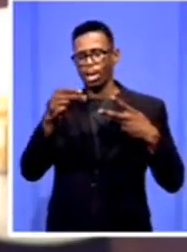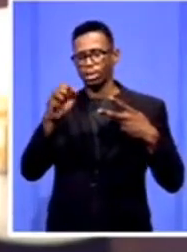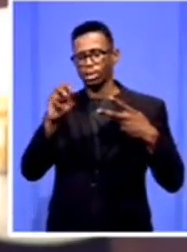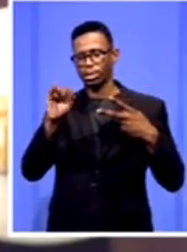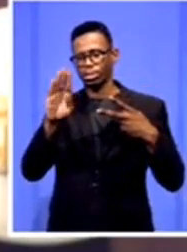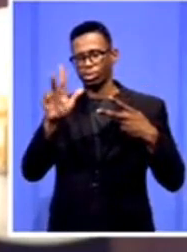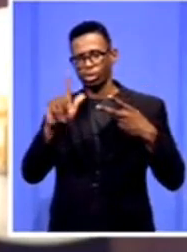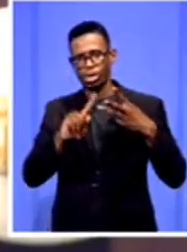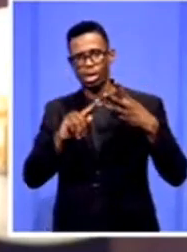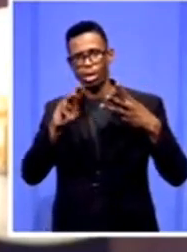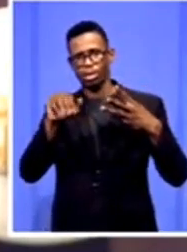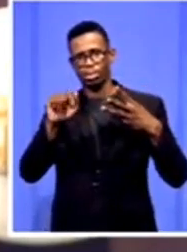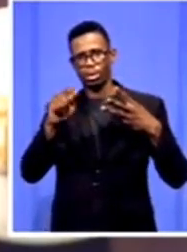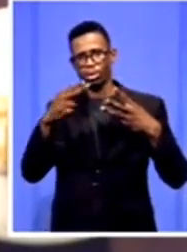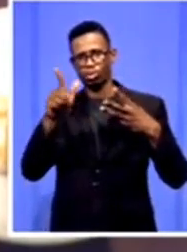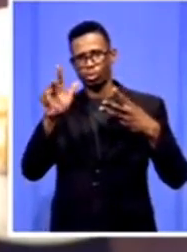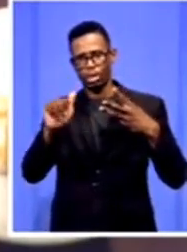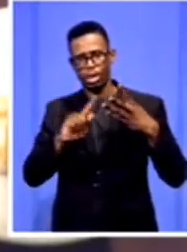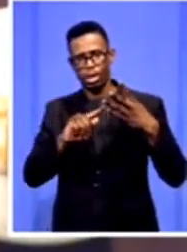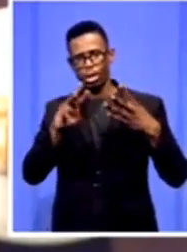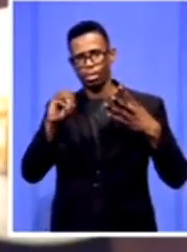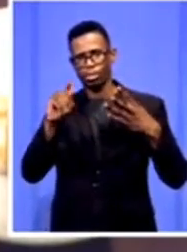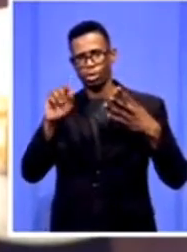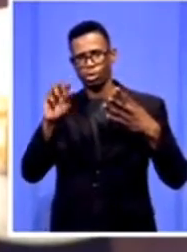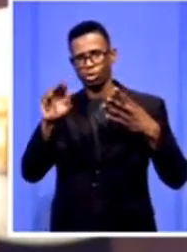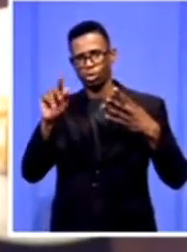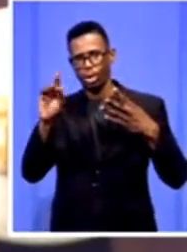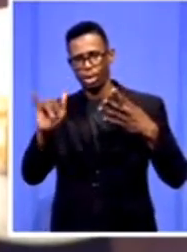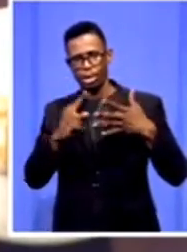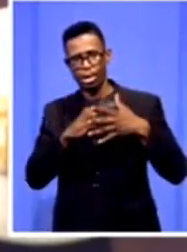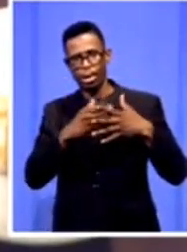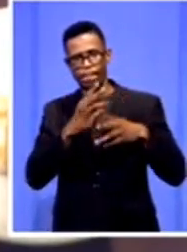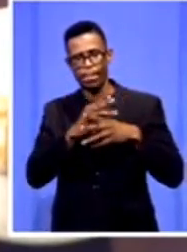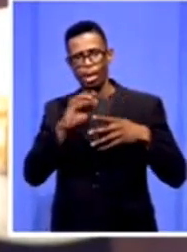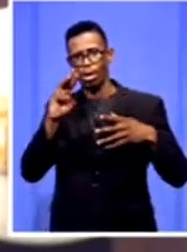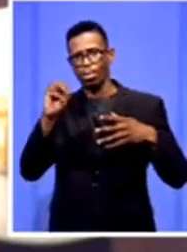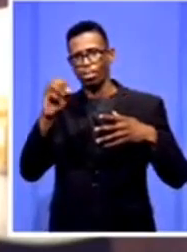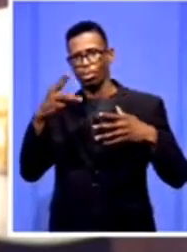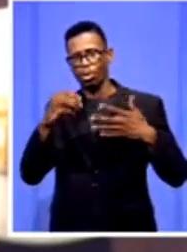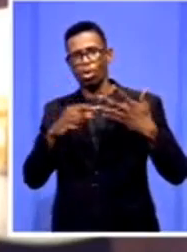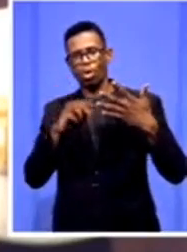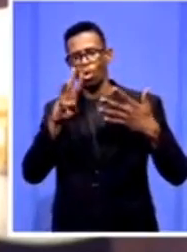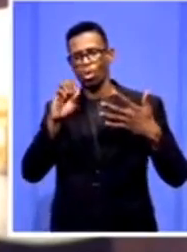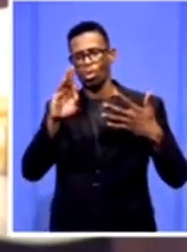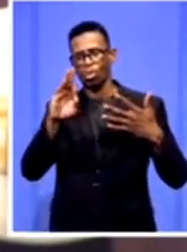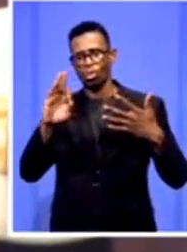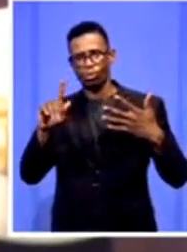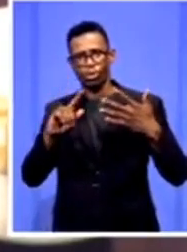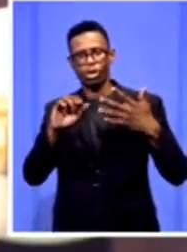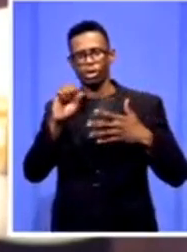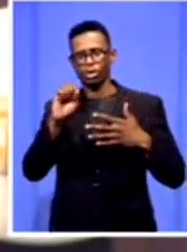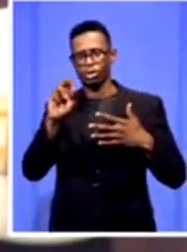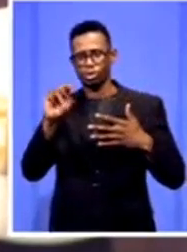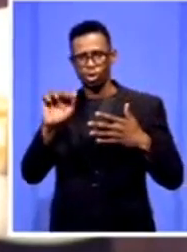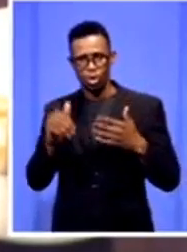Mothwabi, Mme Moruo, Mapote Wolf, David Sono, ba leshome kaofela